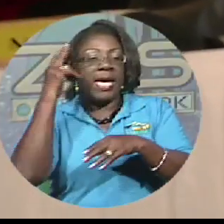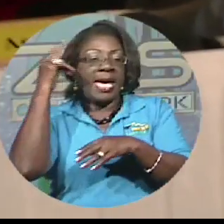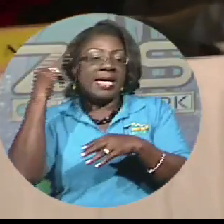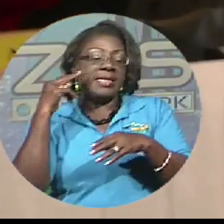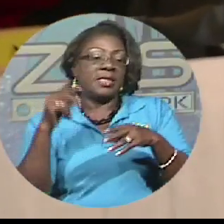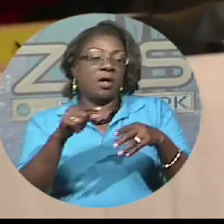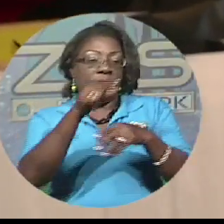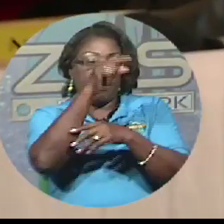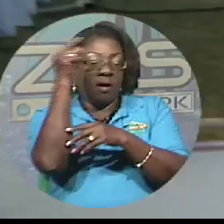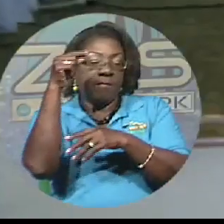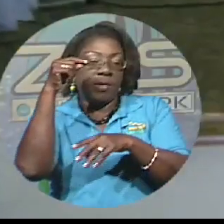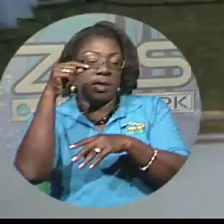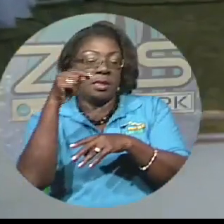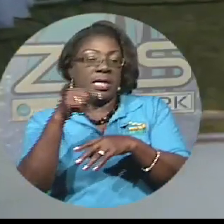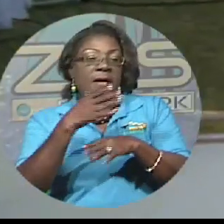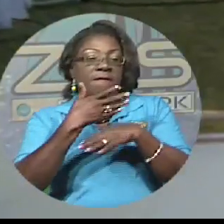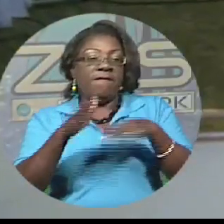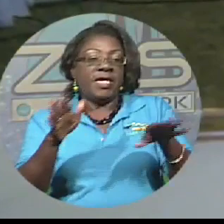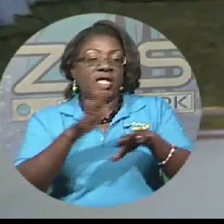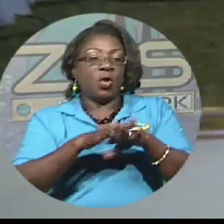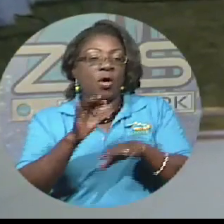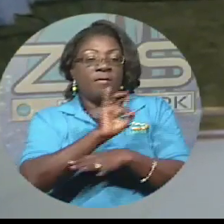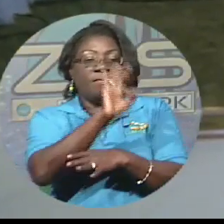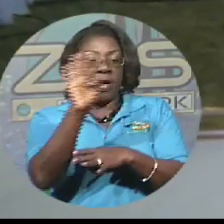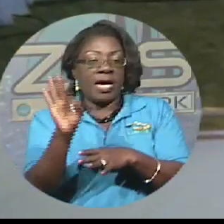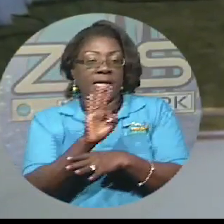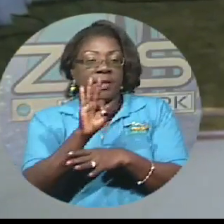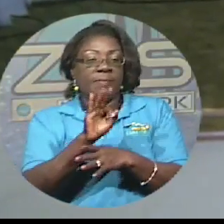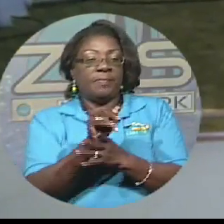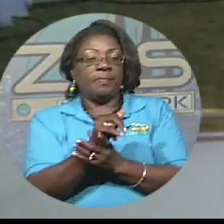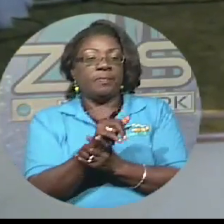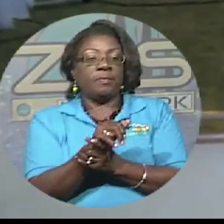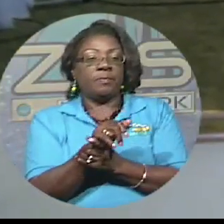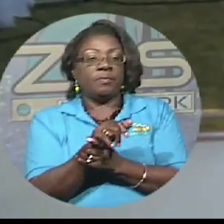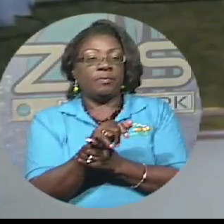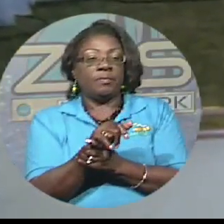Antigua and Barbuda ended on Friday. Julian Reed, ZNS Network News.